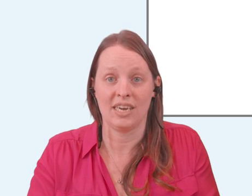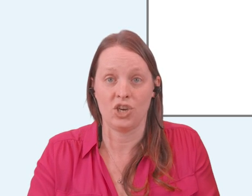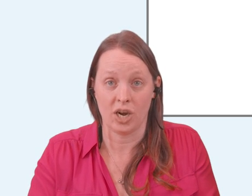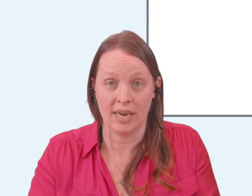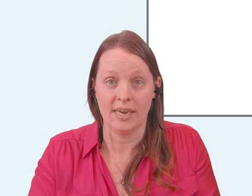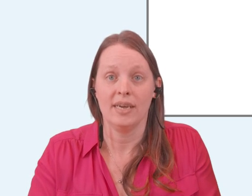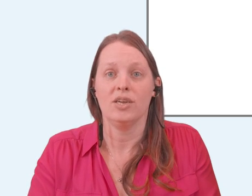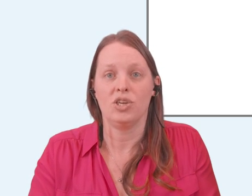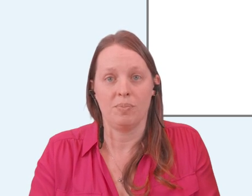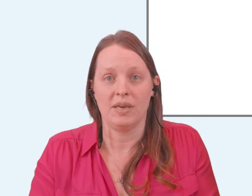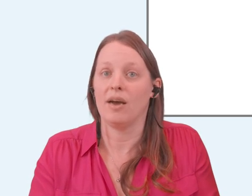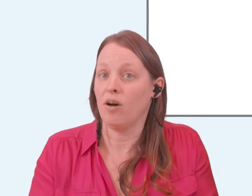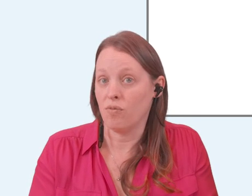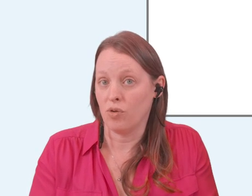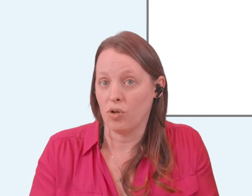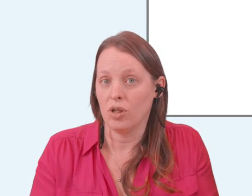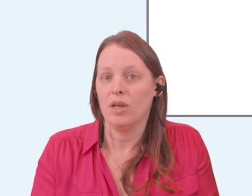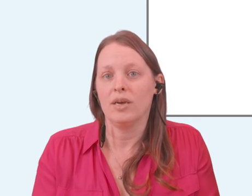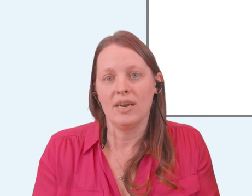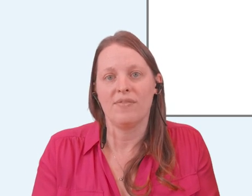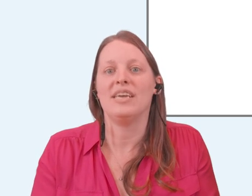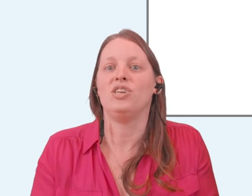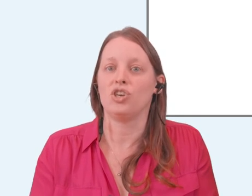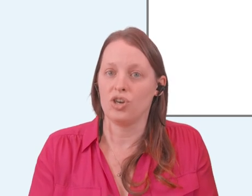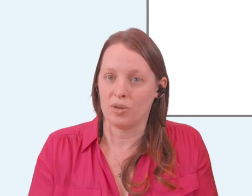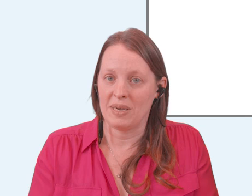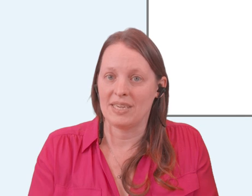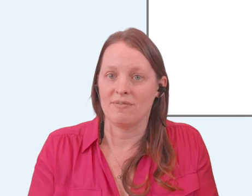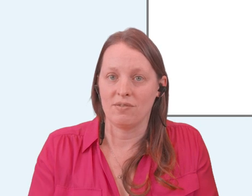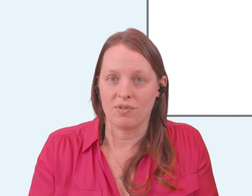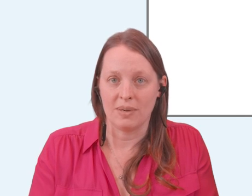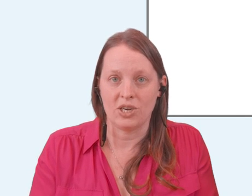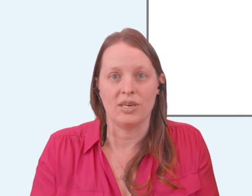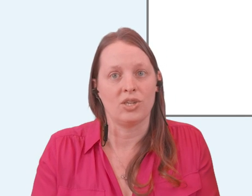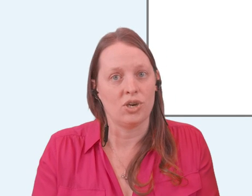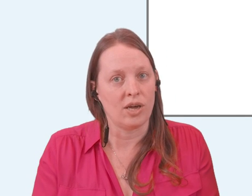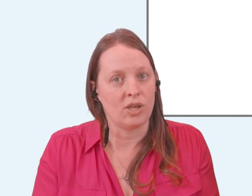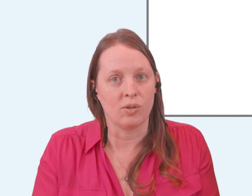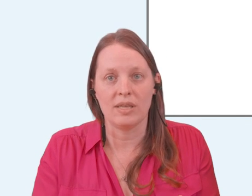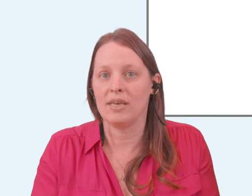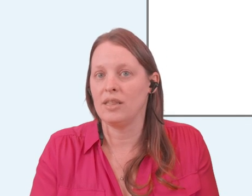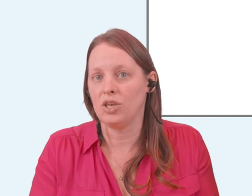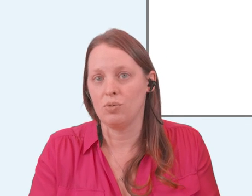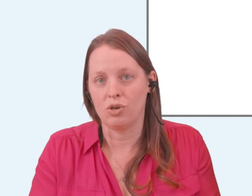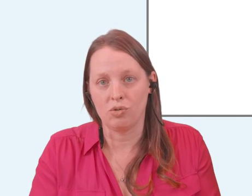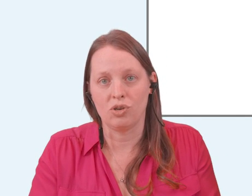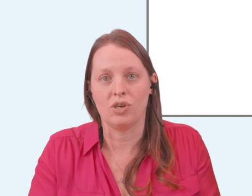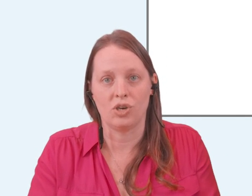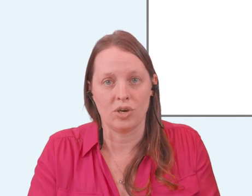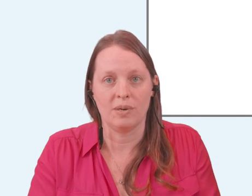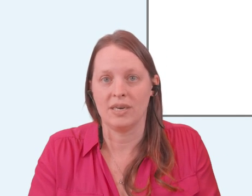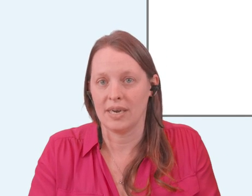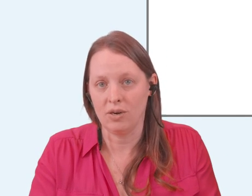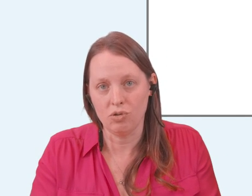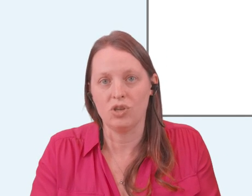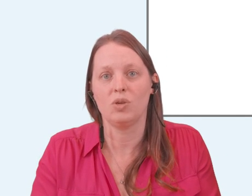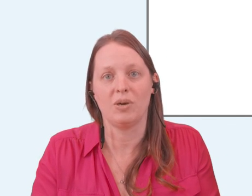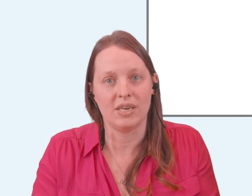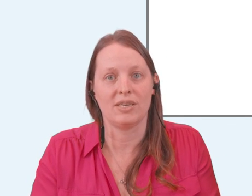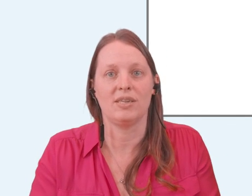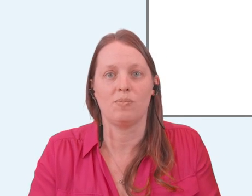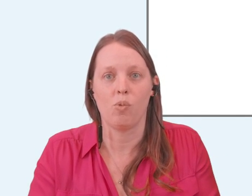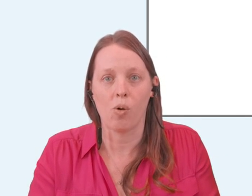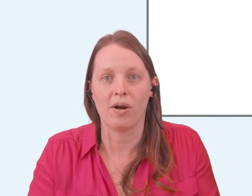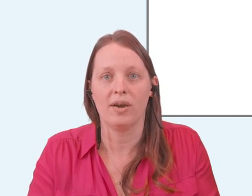the DHI to be a helpful kind of additional piece of information. It's not the only thing that you would use to determine a diagnosis,